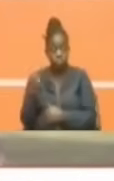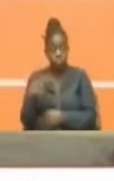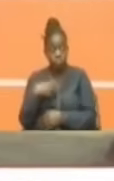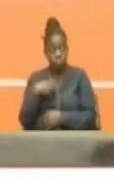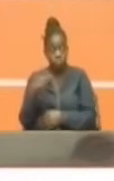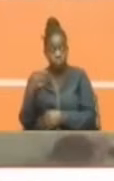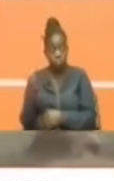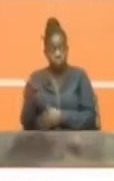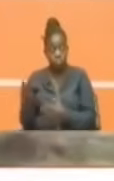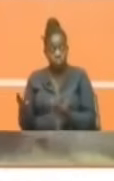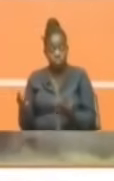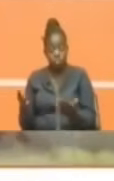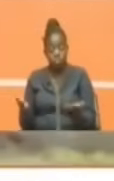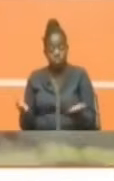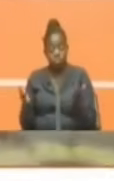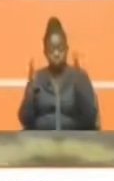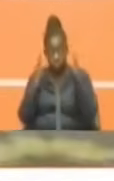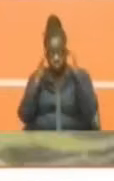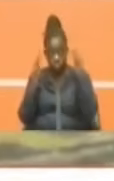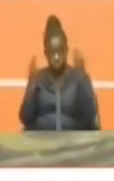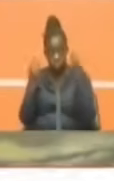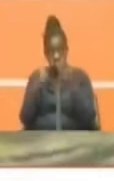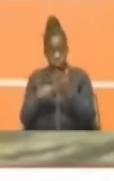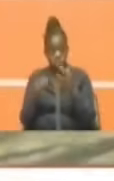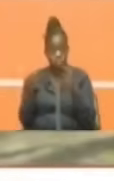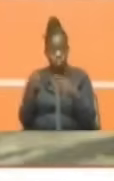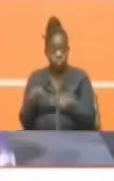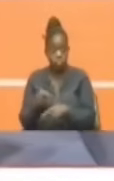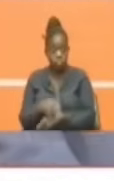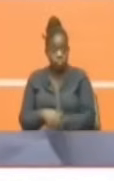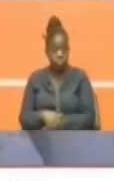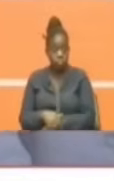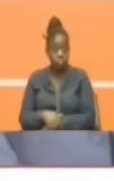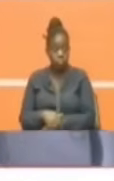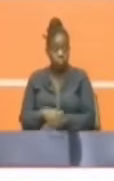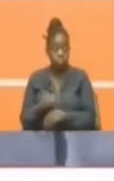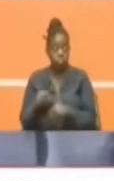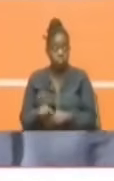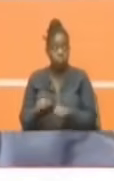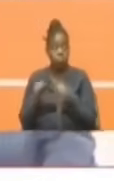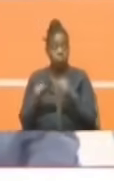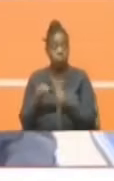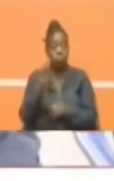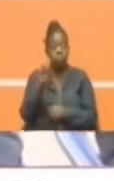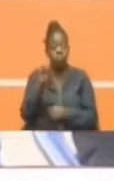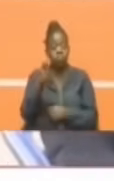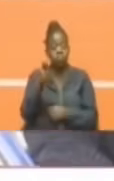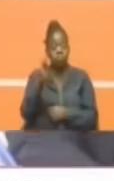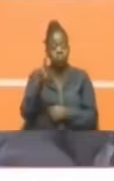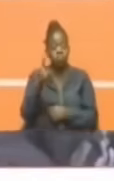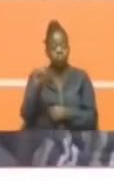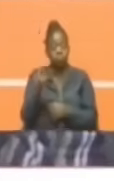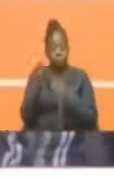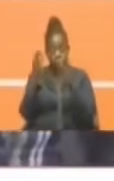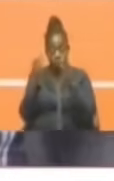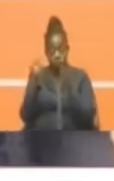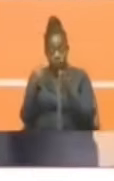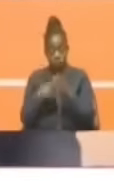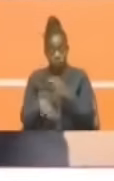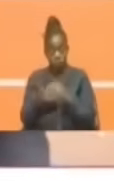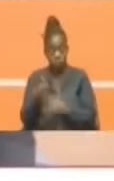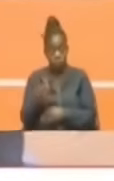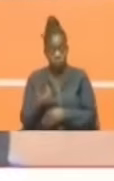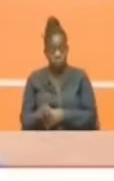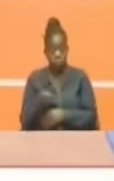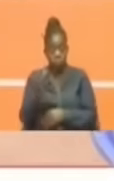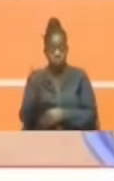omugagga yasanyalala nga tamanyi nabigenda mu maaso sentebe Mawanda agambye nti basazeewo okwerondamu